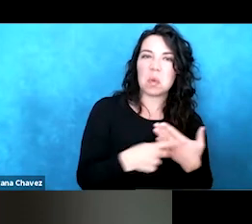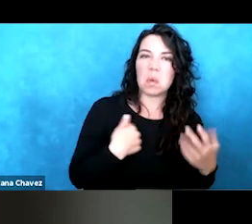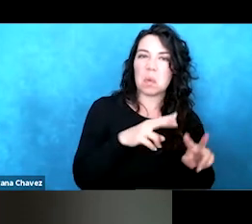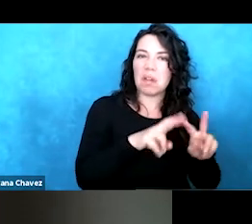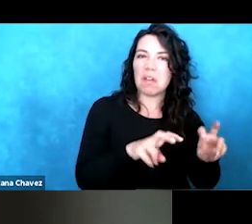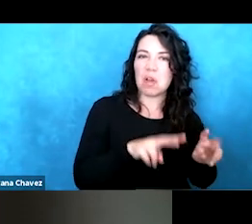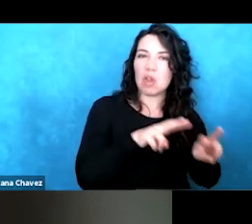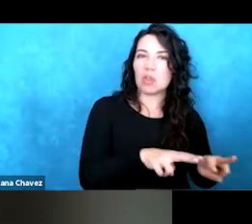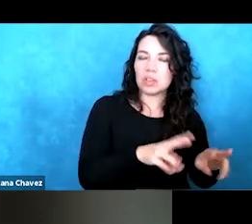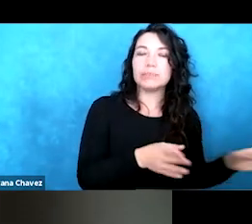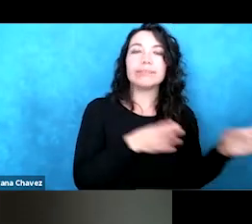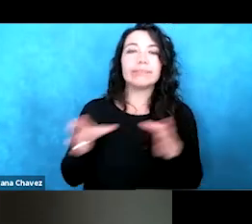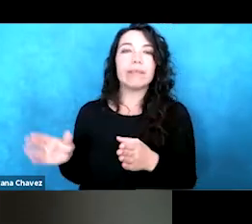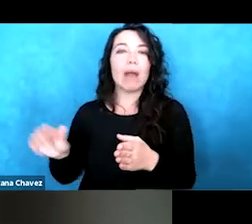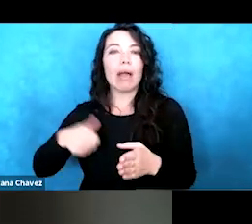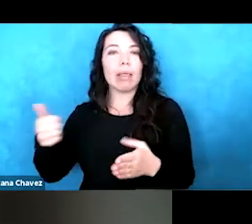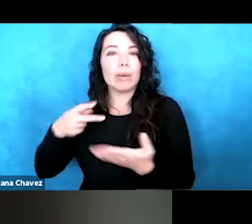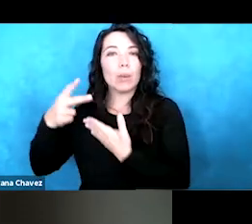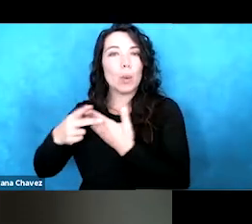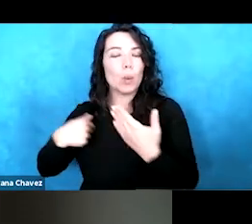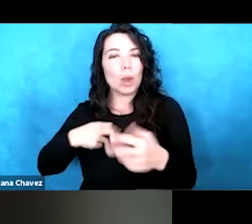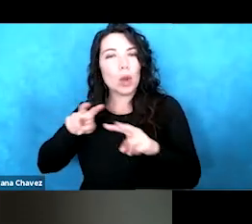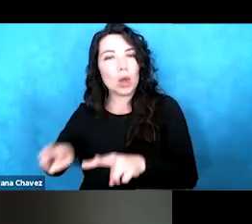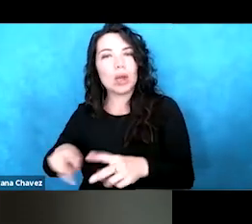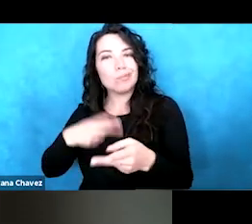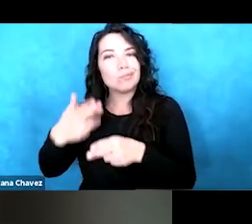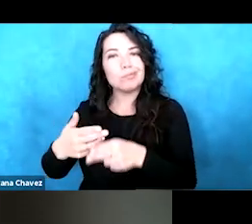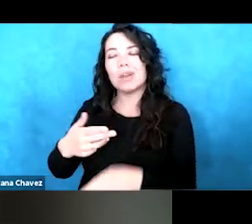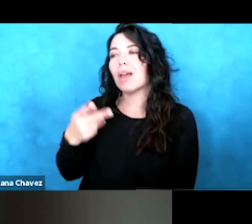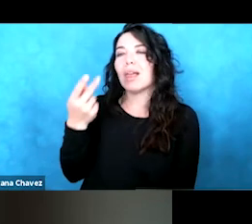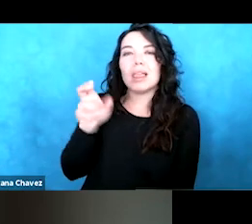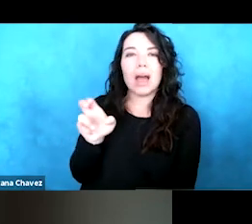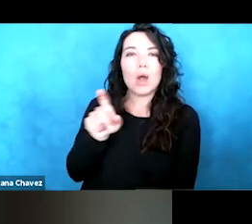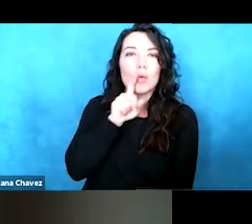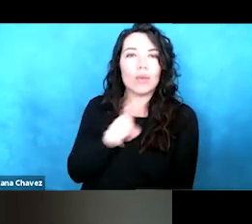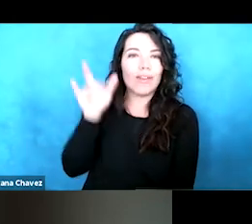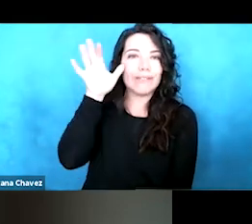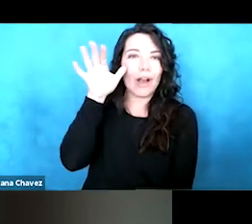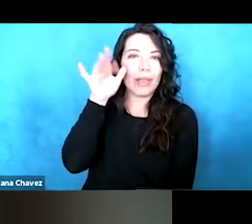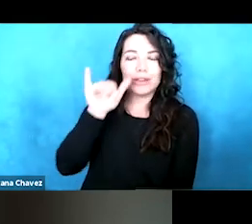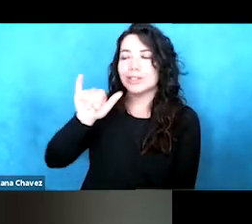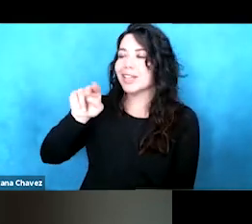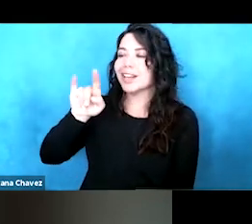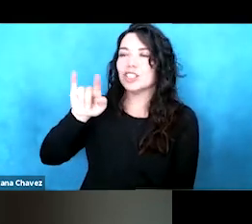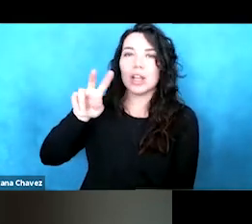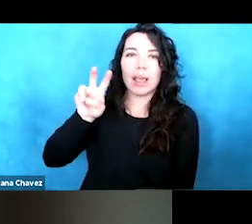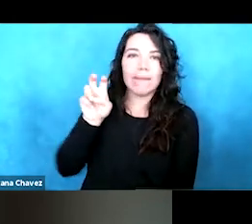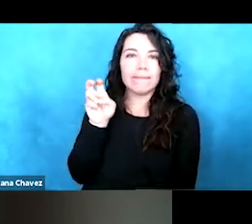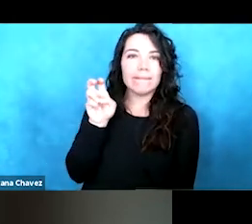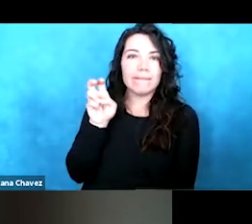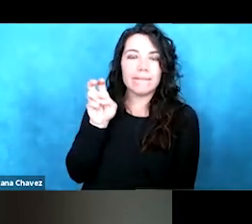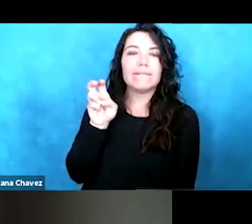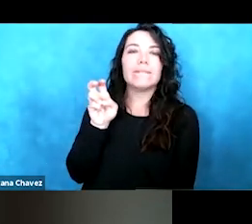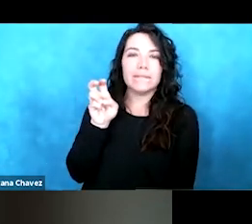which I think, the Real Fathers Initiative. And that looked at the relationships or how